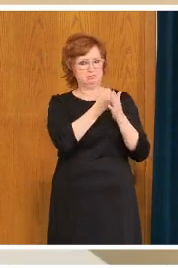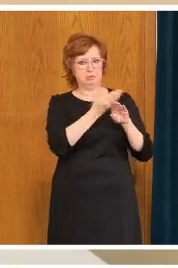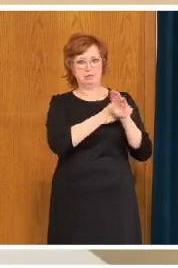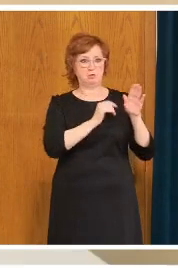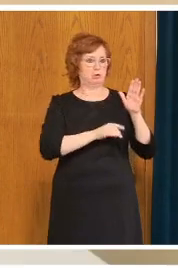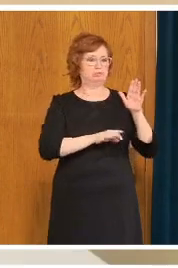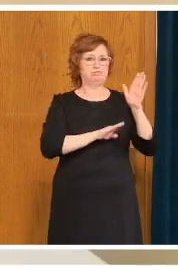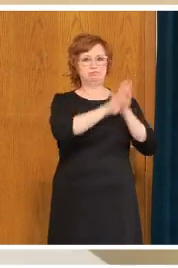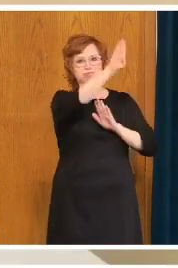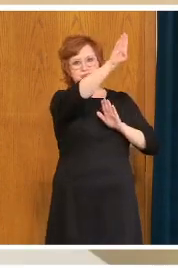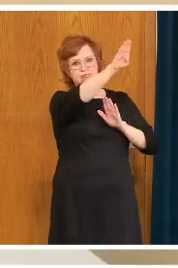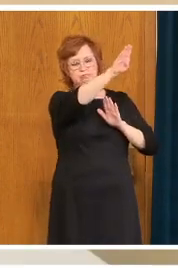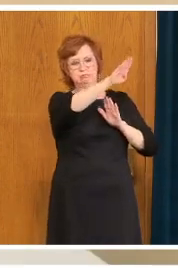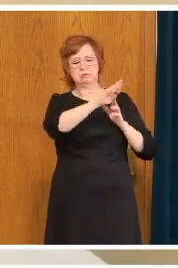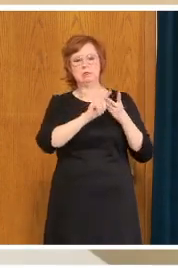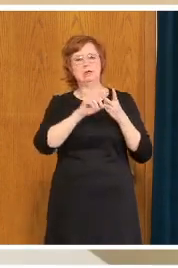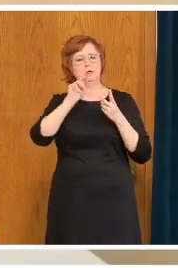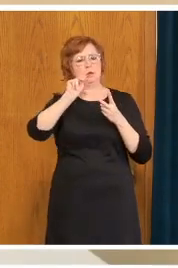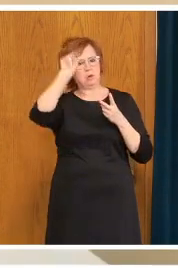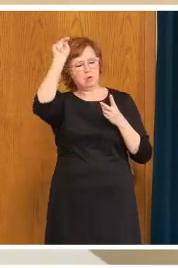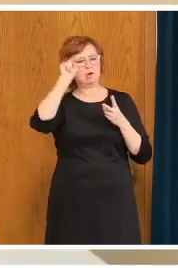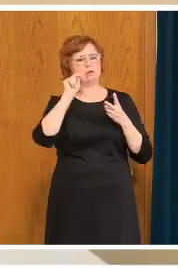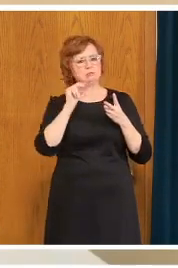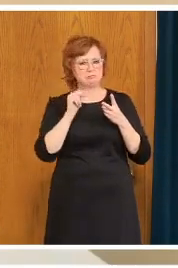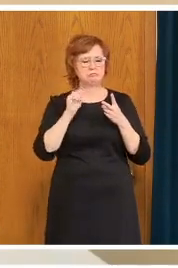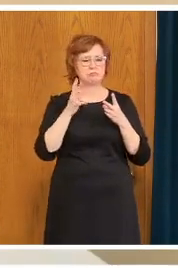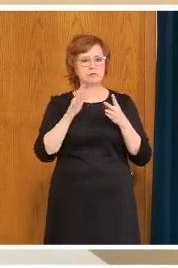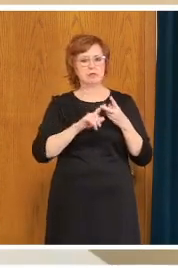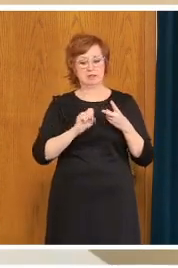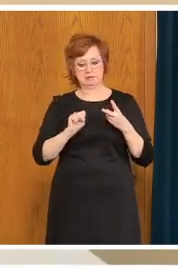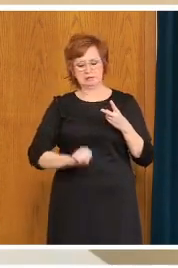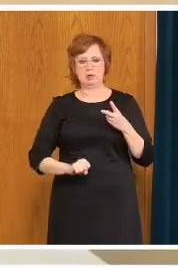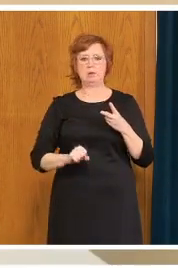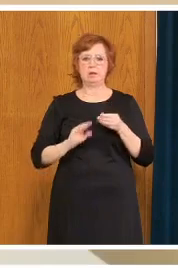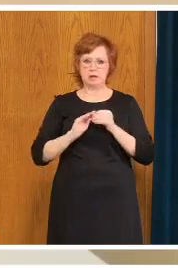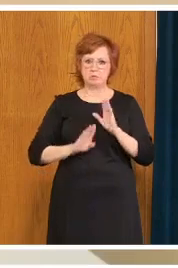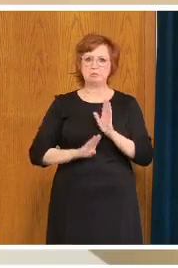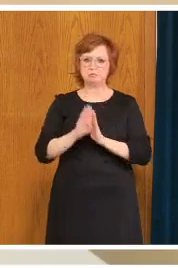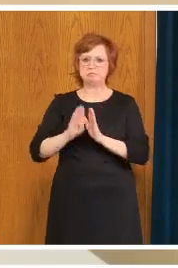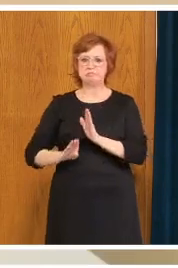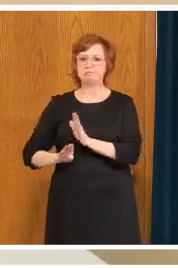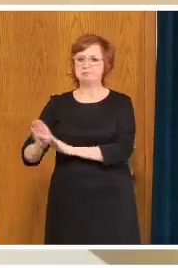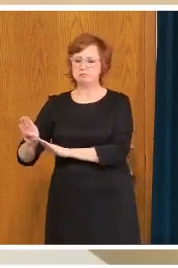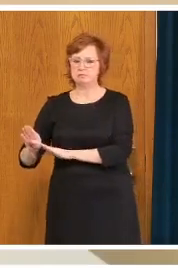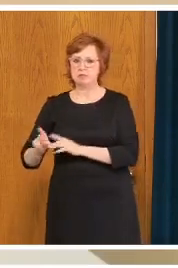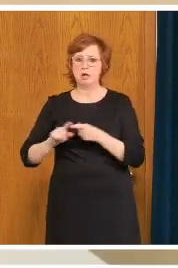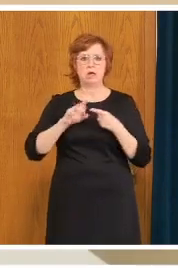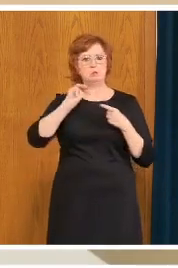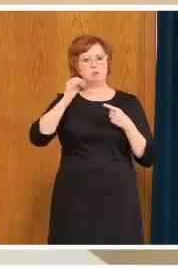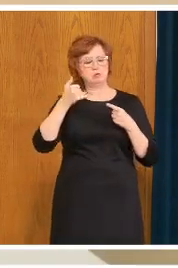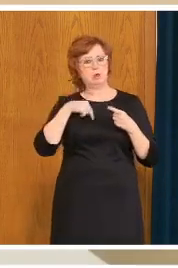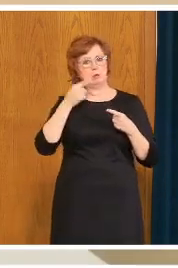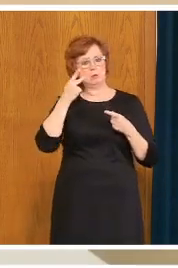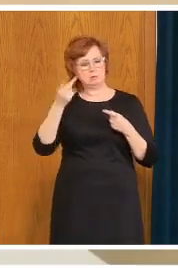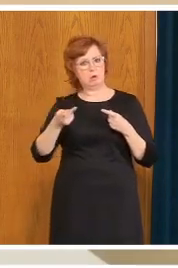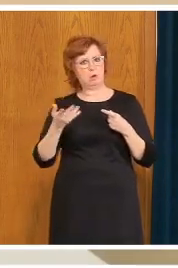have seen higher case numbers, don't have the same restrictions in Regina, but we saw in Moose Jaw, for example, voluntarily people